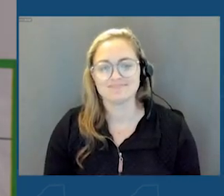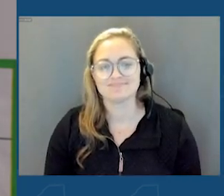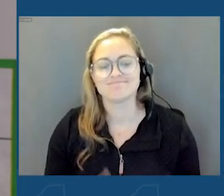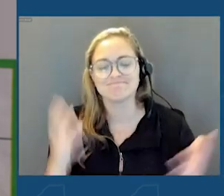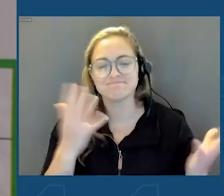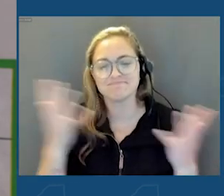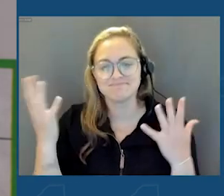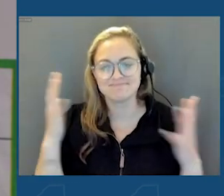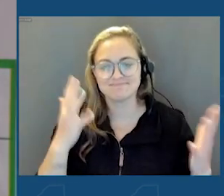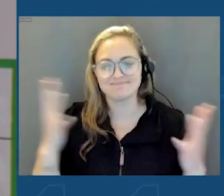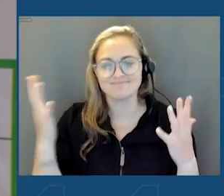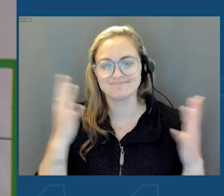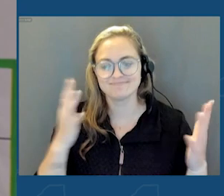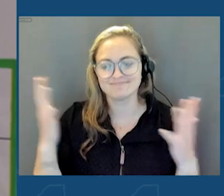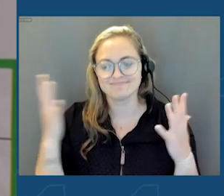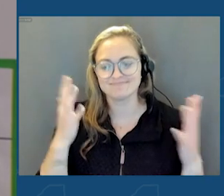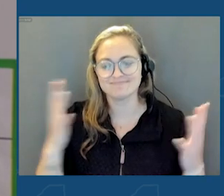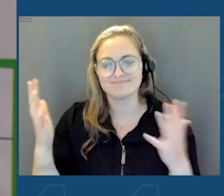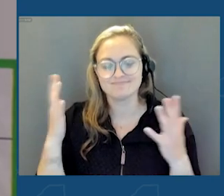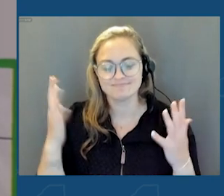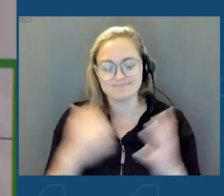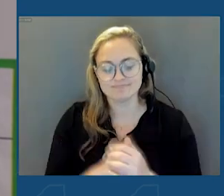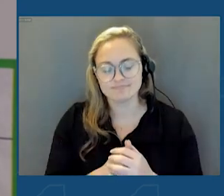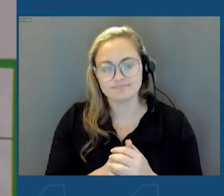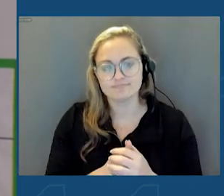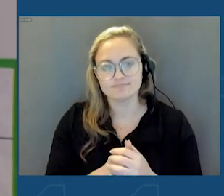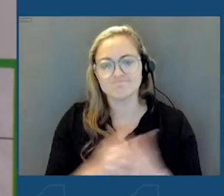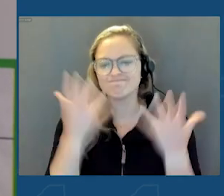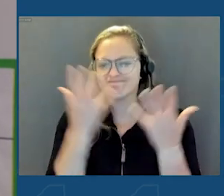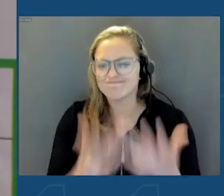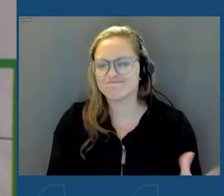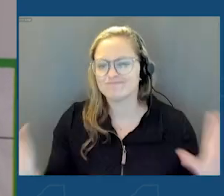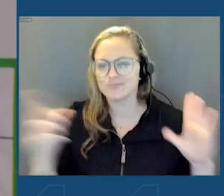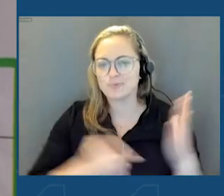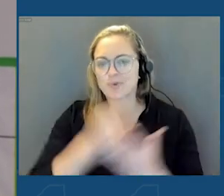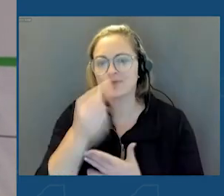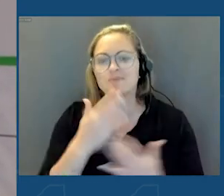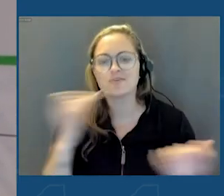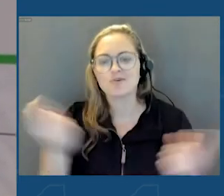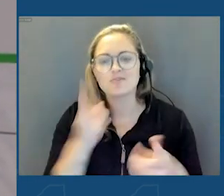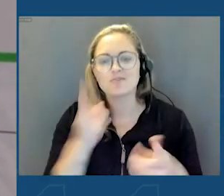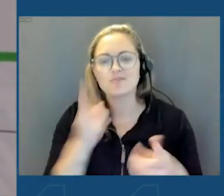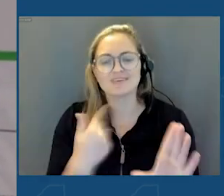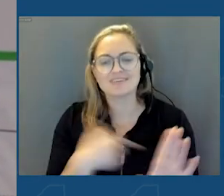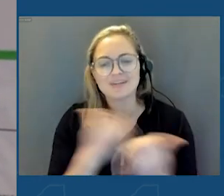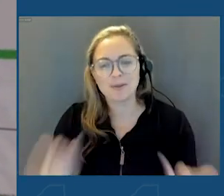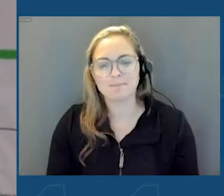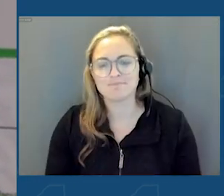Ladies and gentlemen, that concludes our program. Thank you all for joining us today.